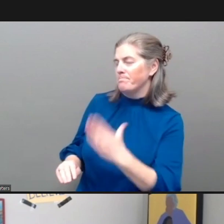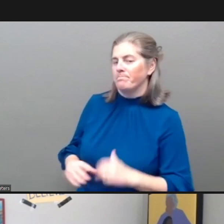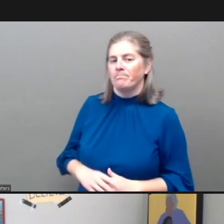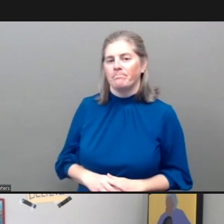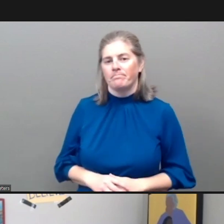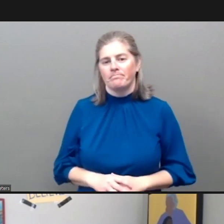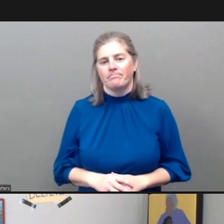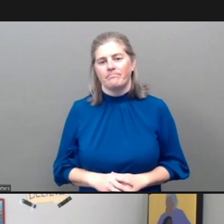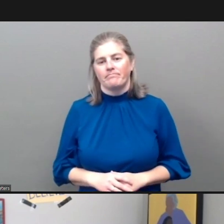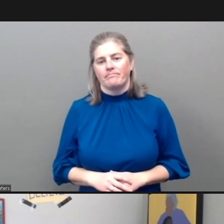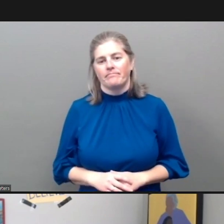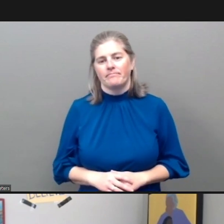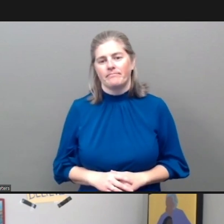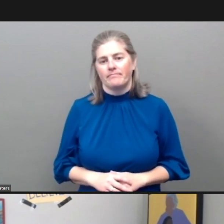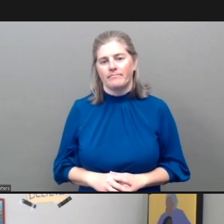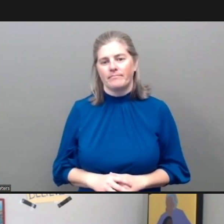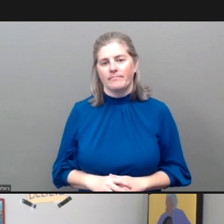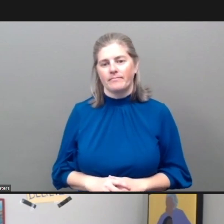Thanks.